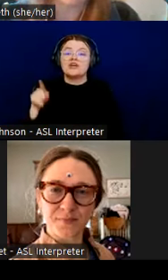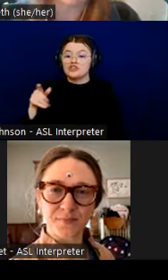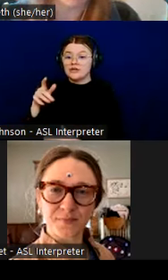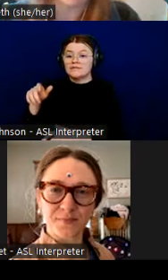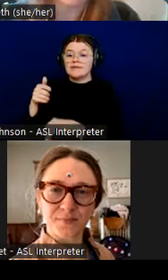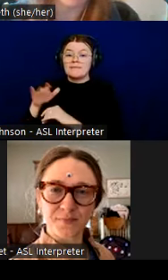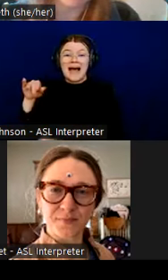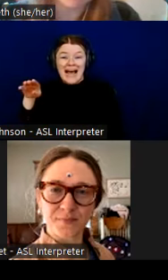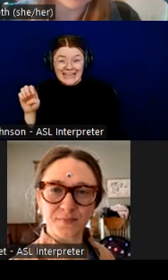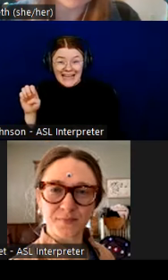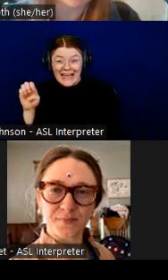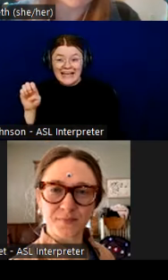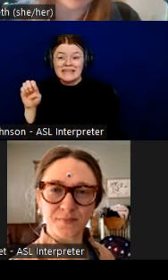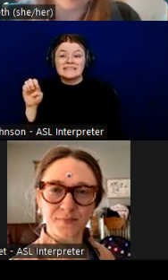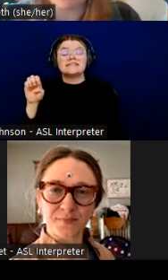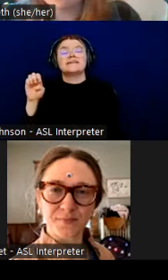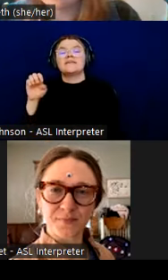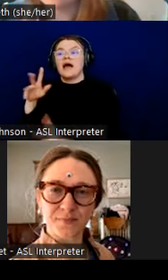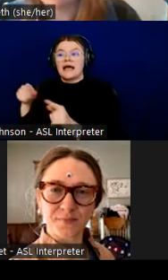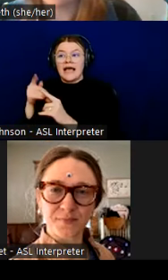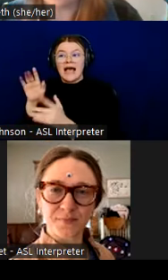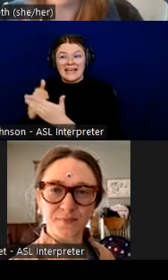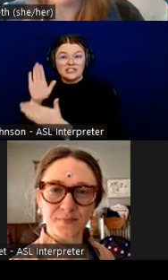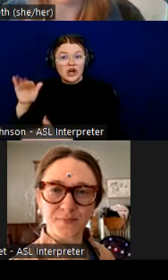inspired a Burning Bed TV movie with Farrah Fawcett.